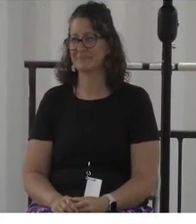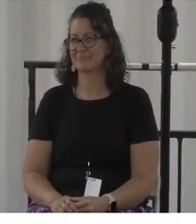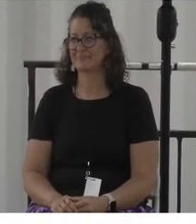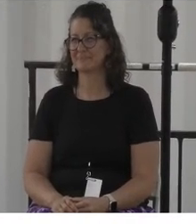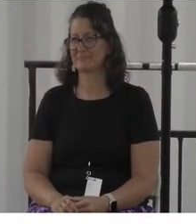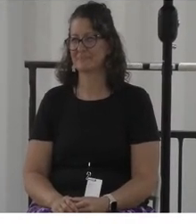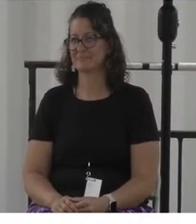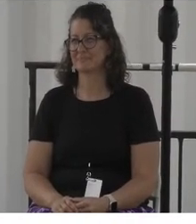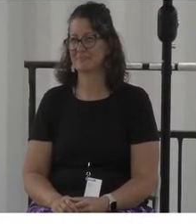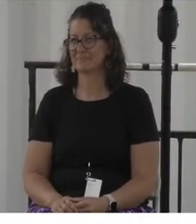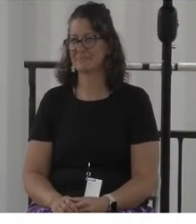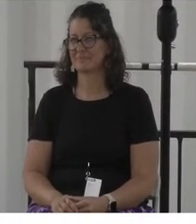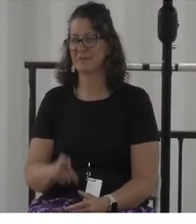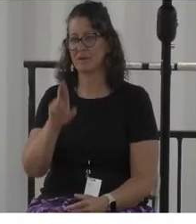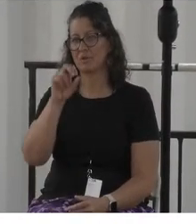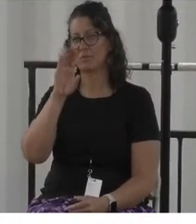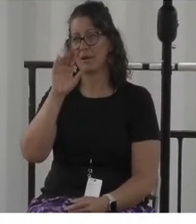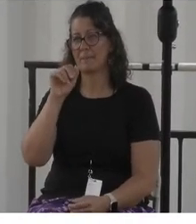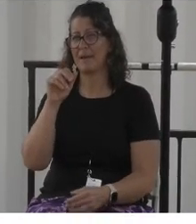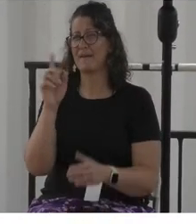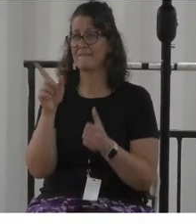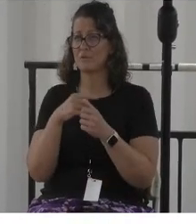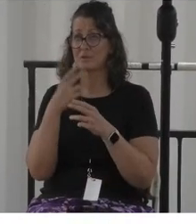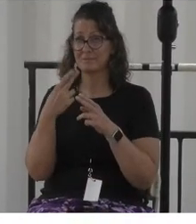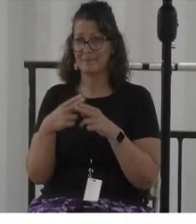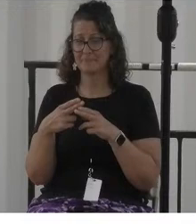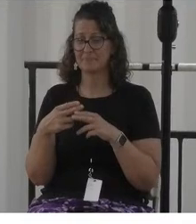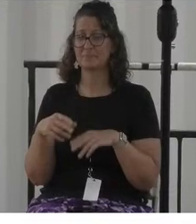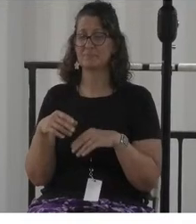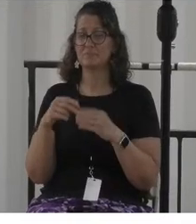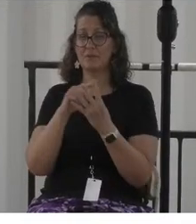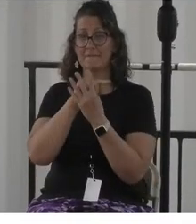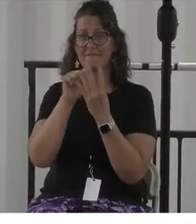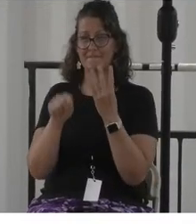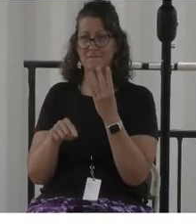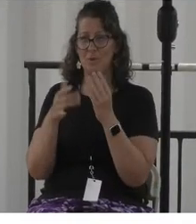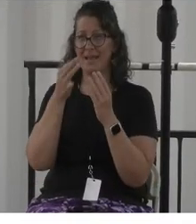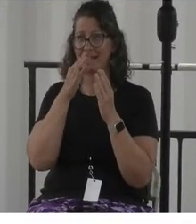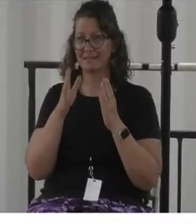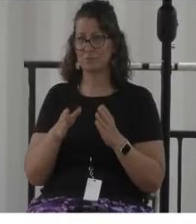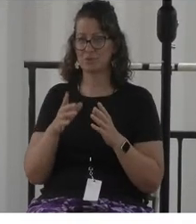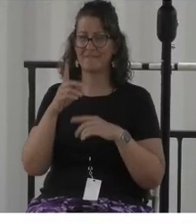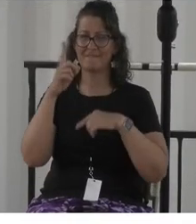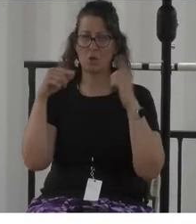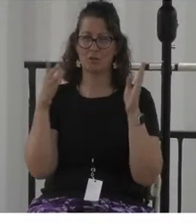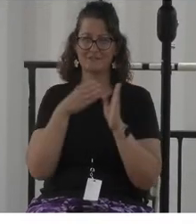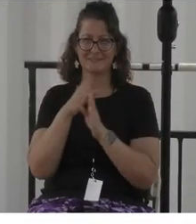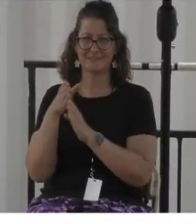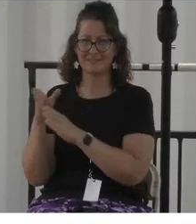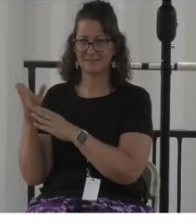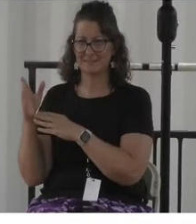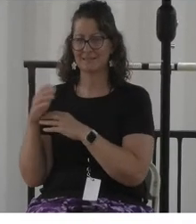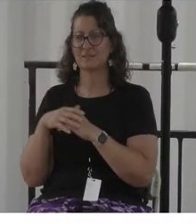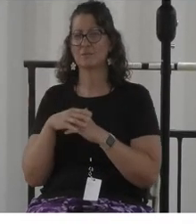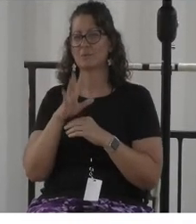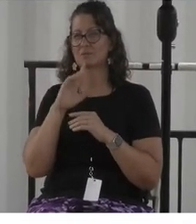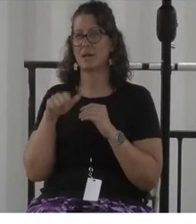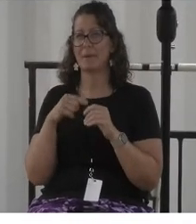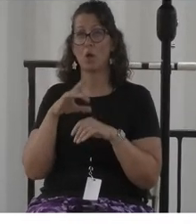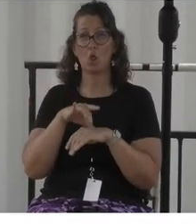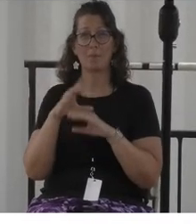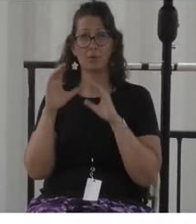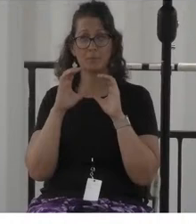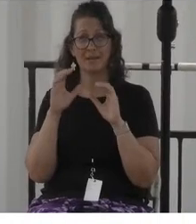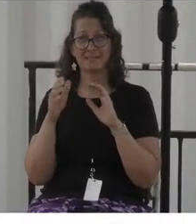So as Rebecca first highlighted, we have four experts in a variety of fields. And so we're going to be talking about global